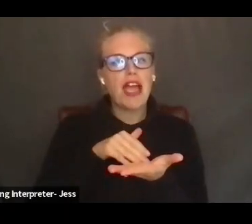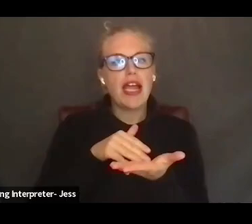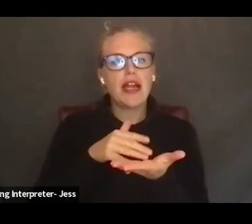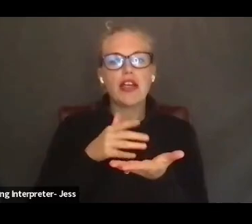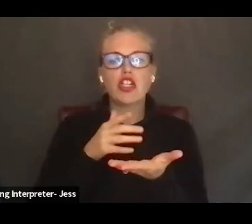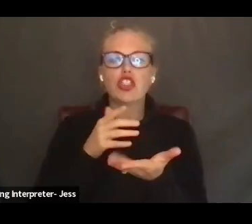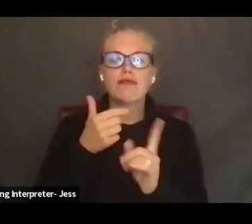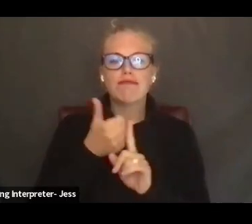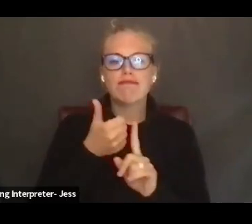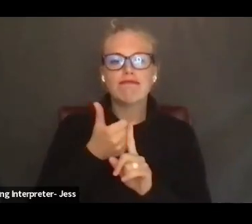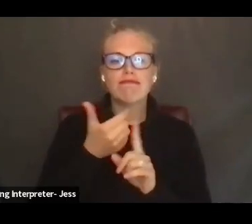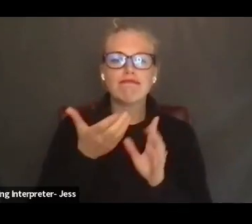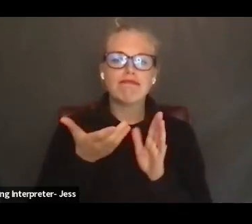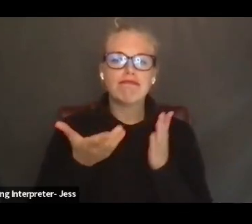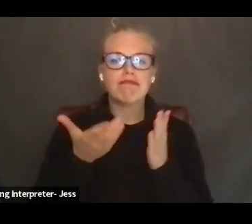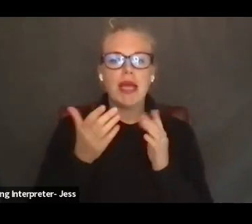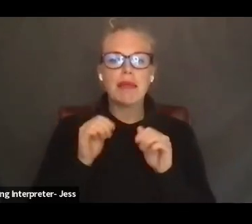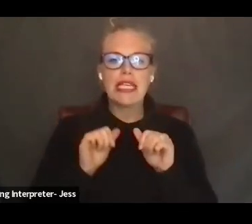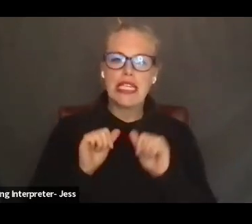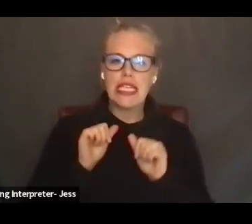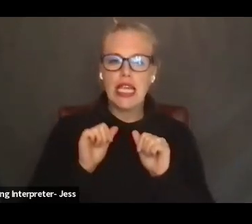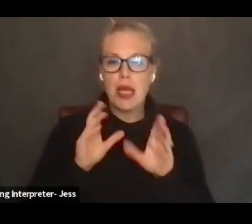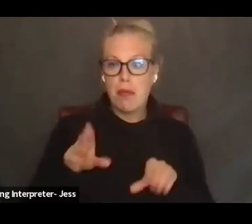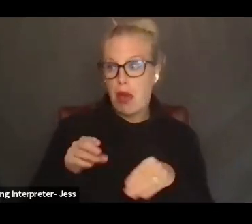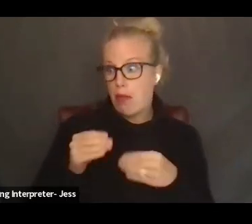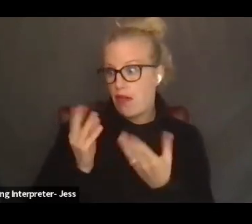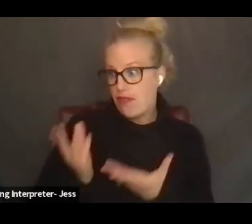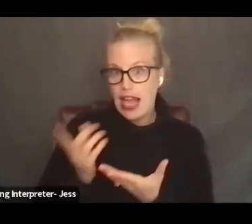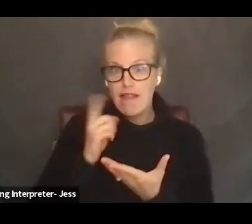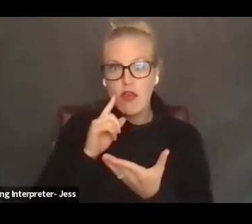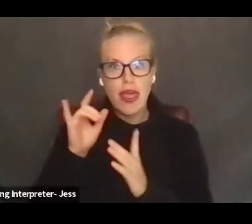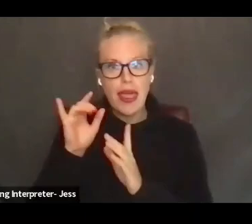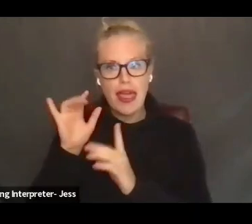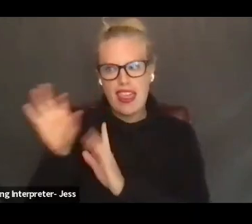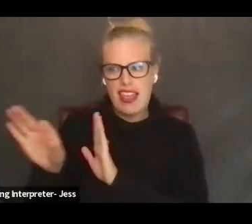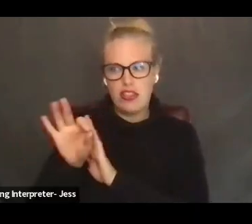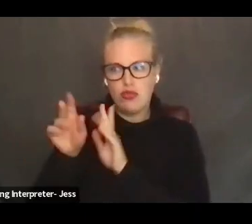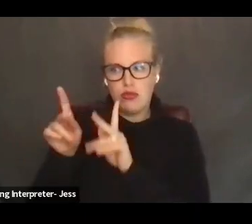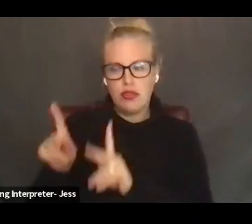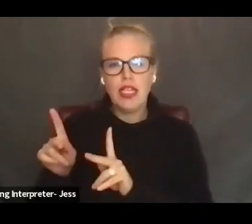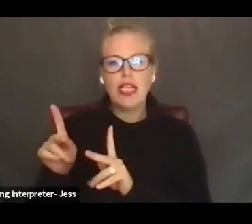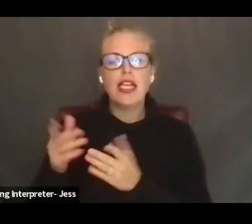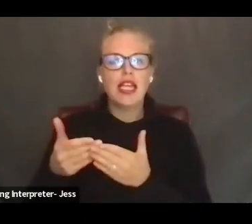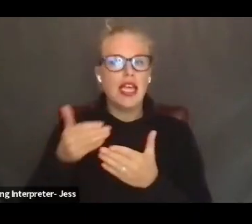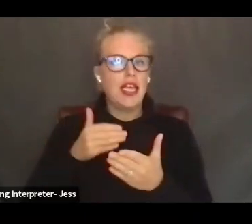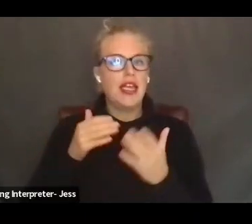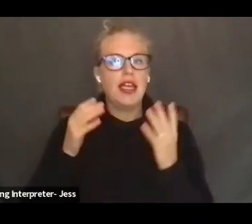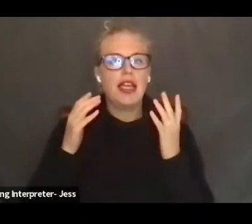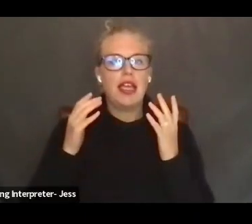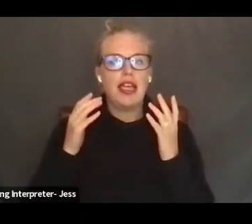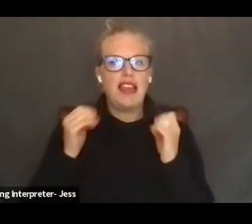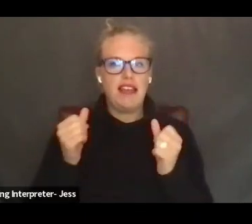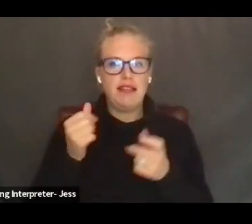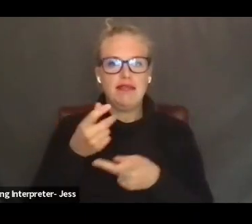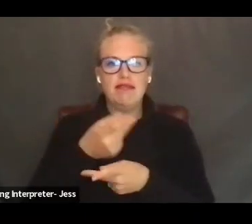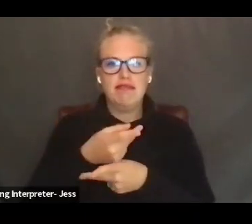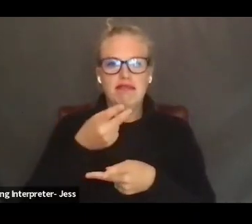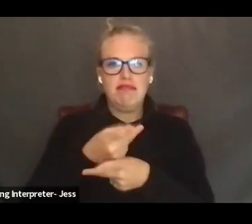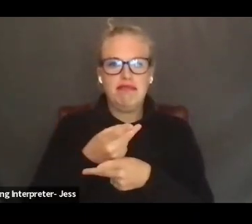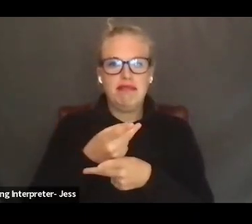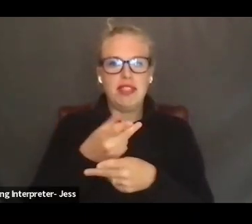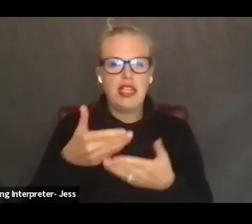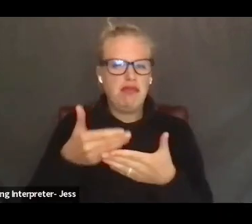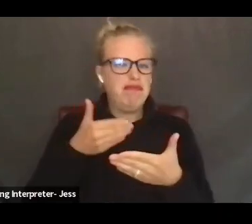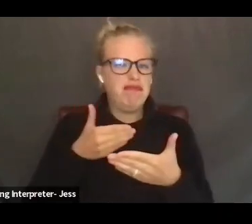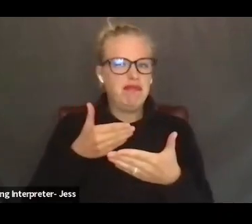bit hesitant about providing it, but that was mainly when healthcare directives were newer. Now